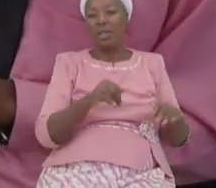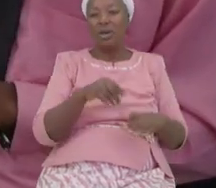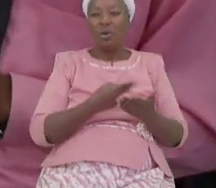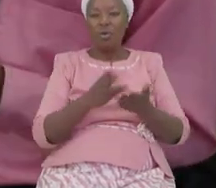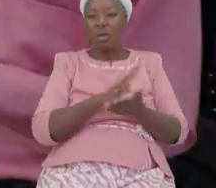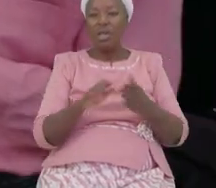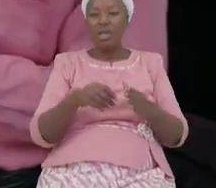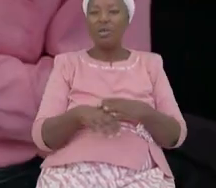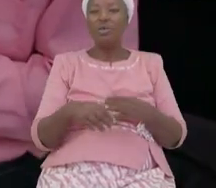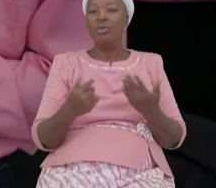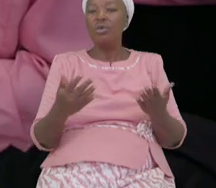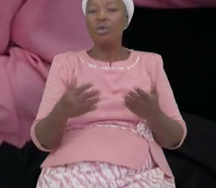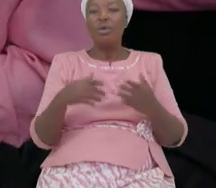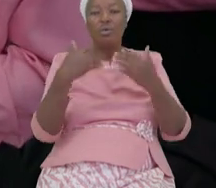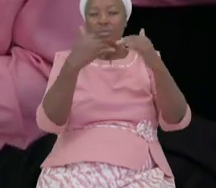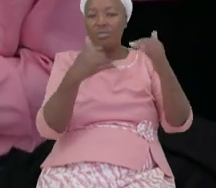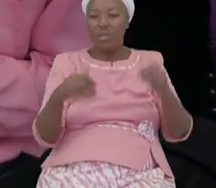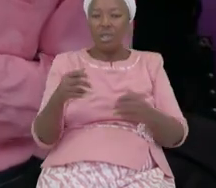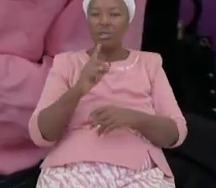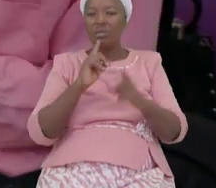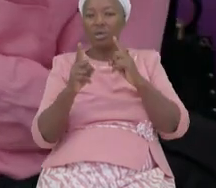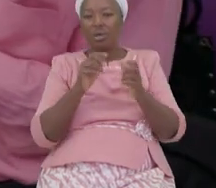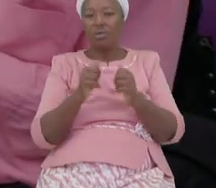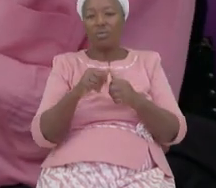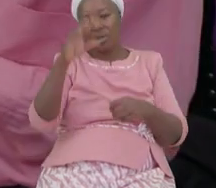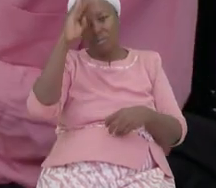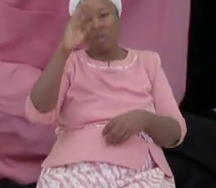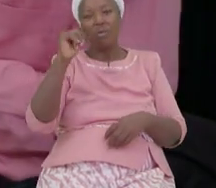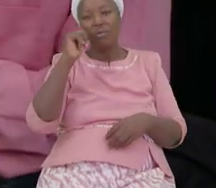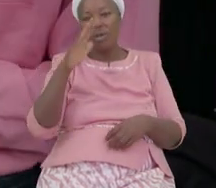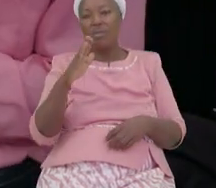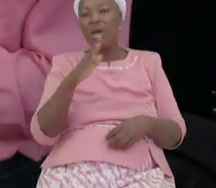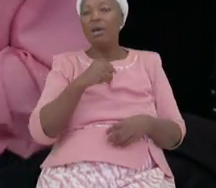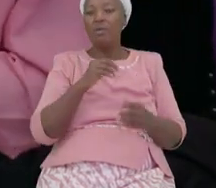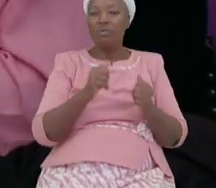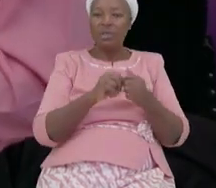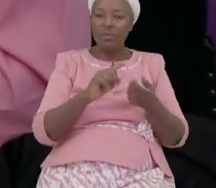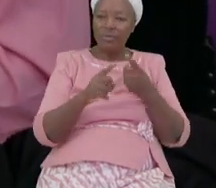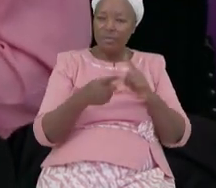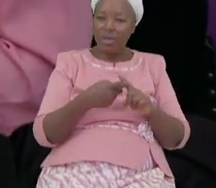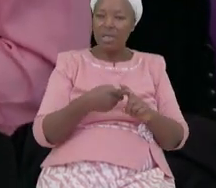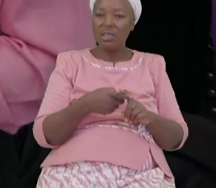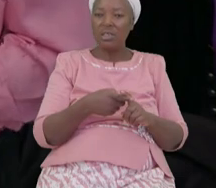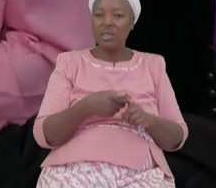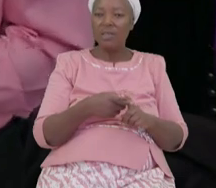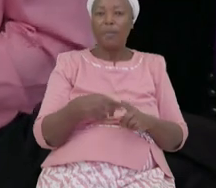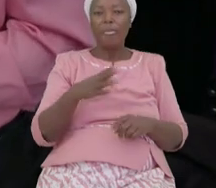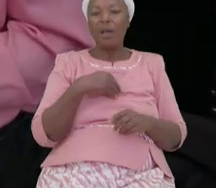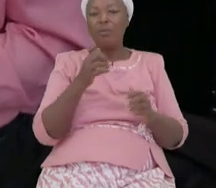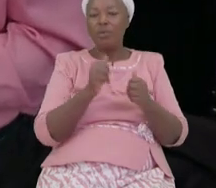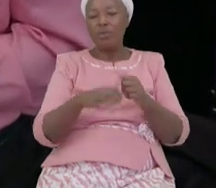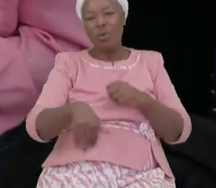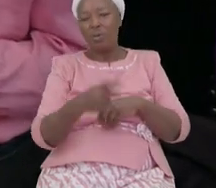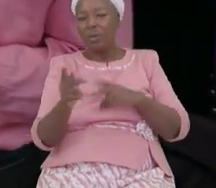interaction. Interaction with men, interaction with women, interaction with friends, interaction with casual